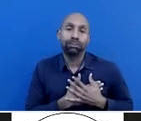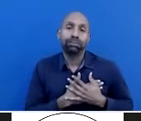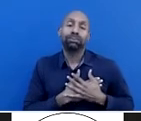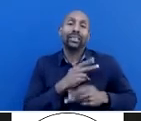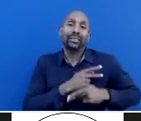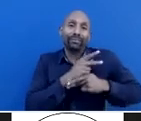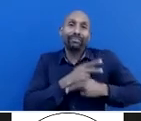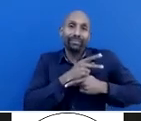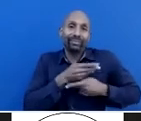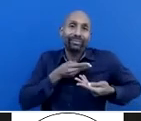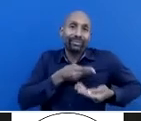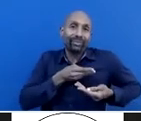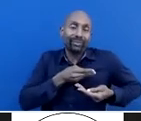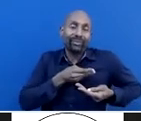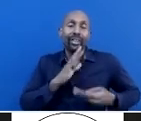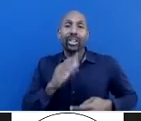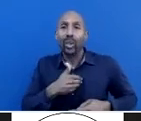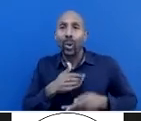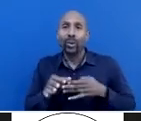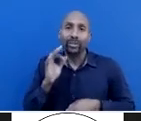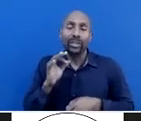restore them to